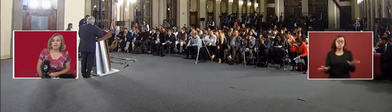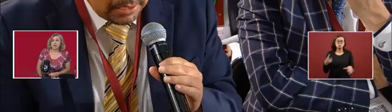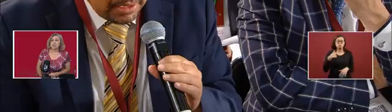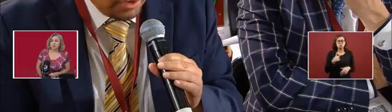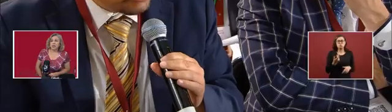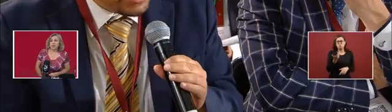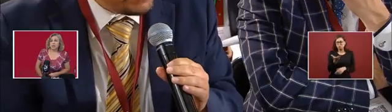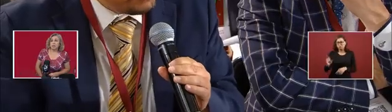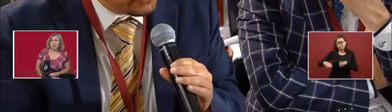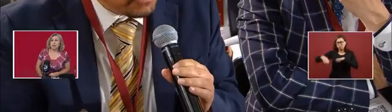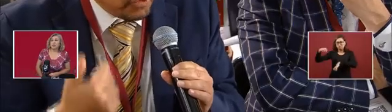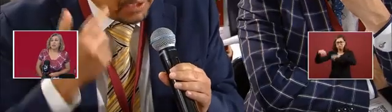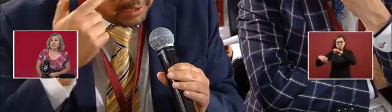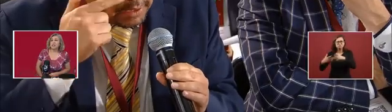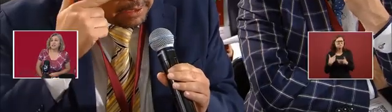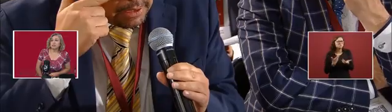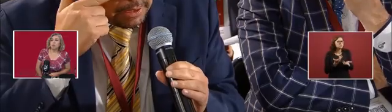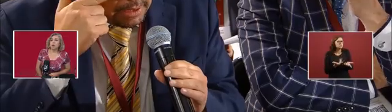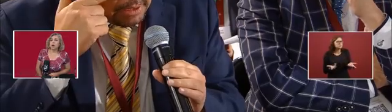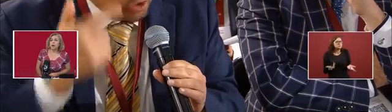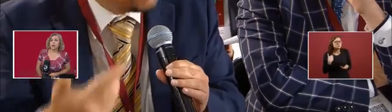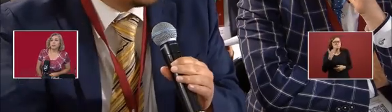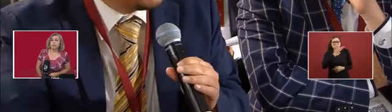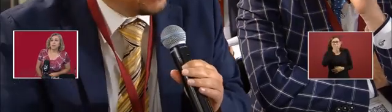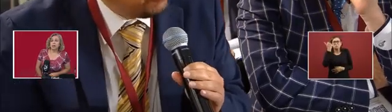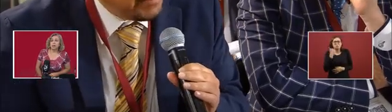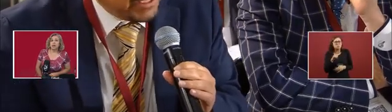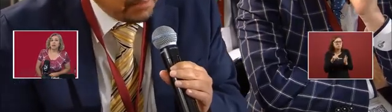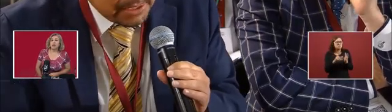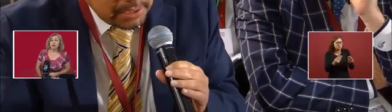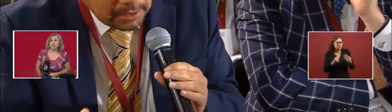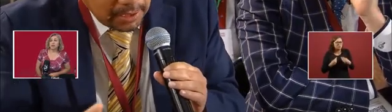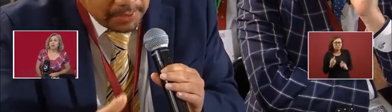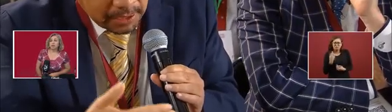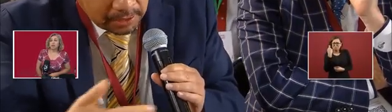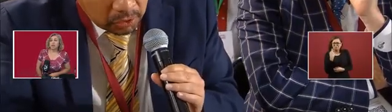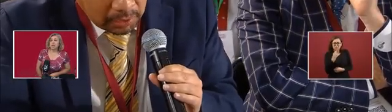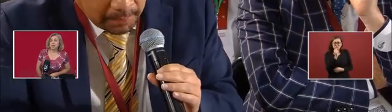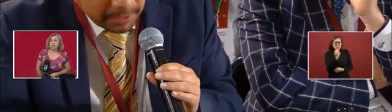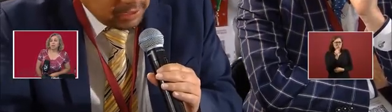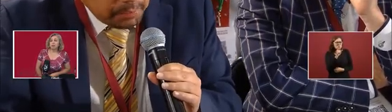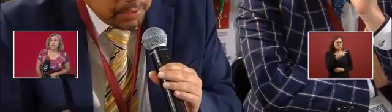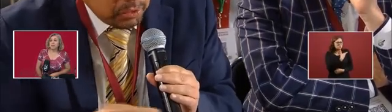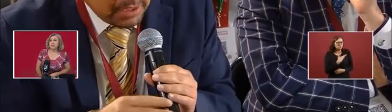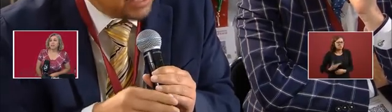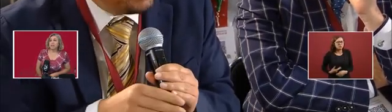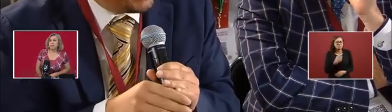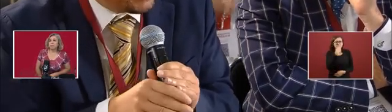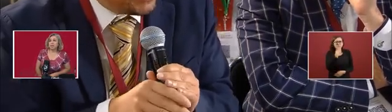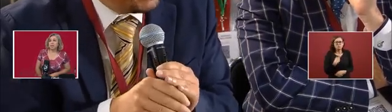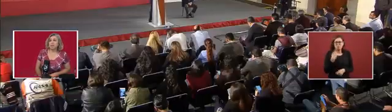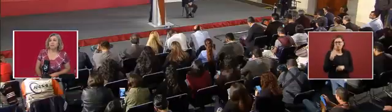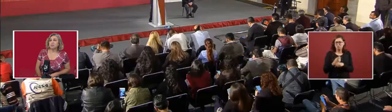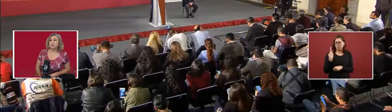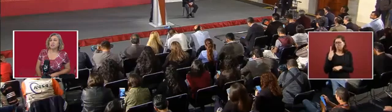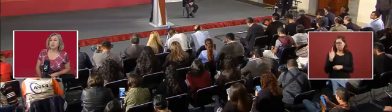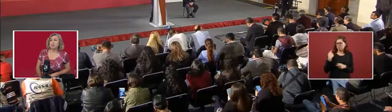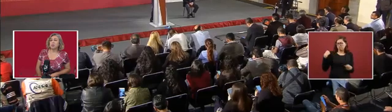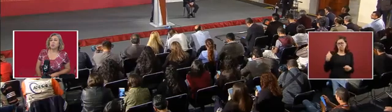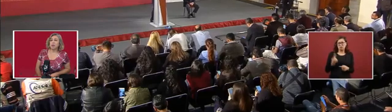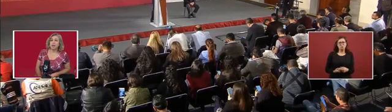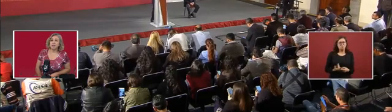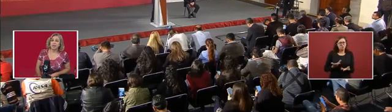governments because the resources are available. They have 1,000 million that are